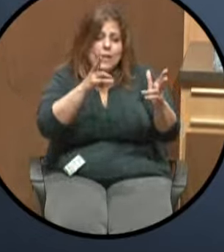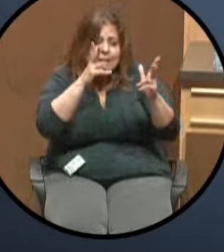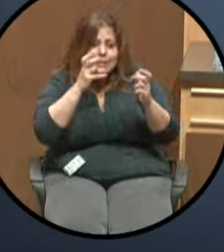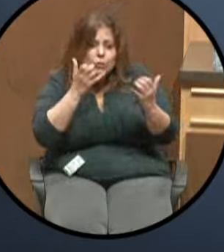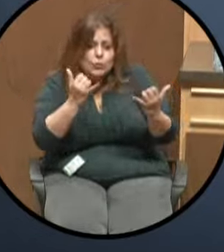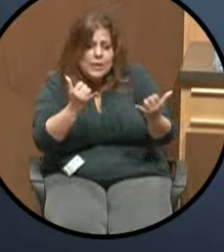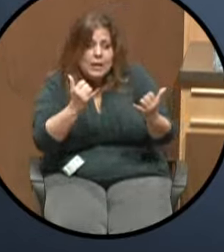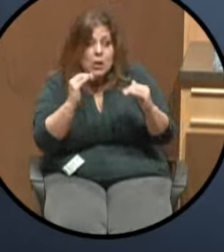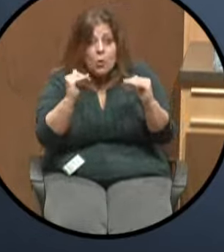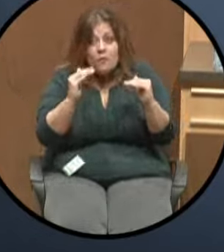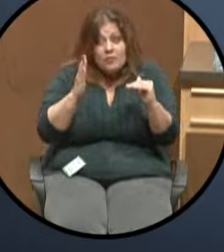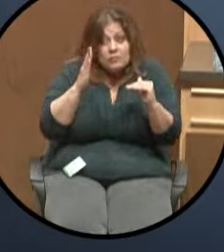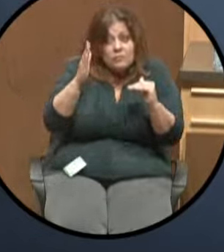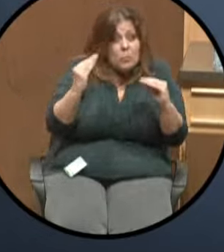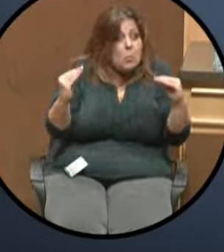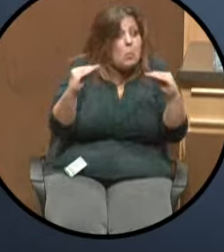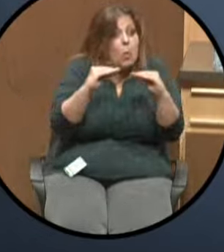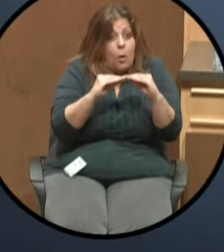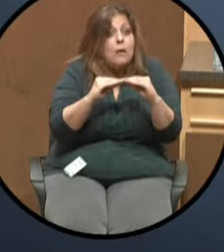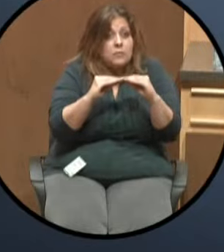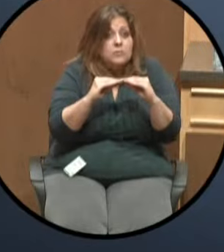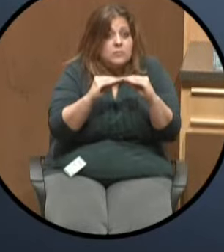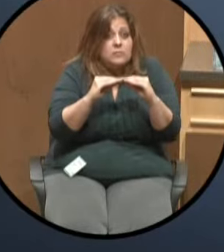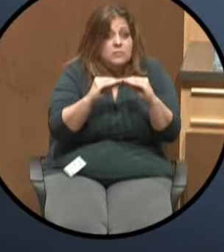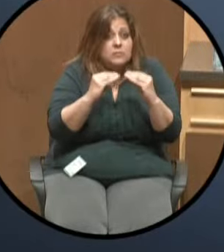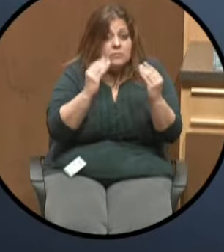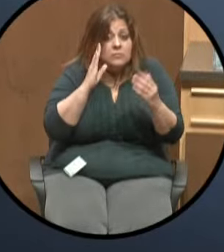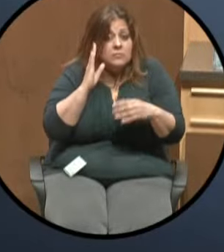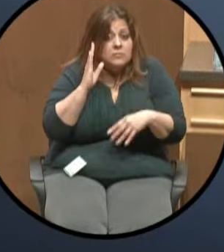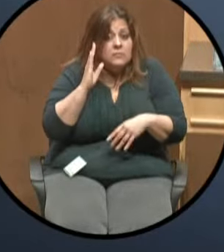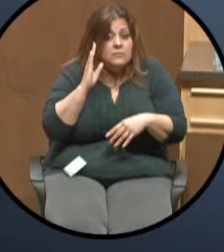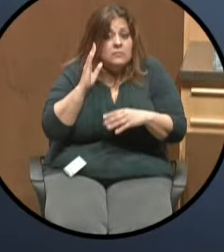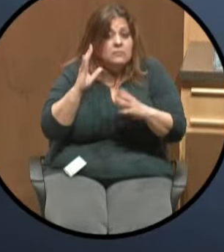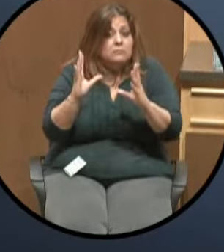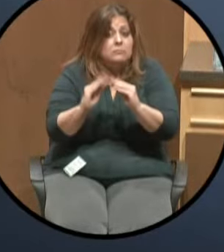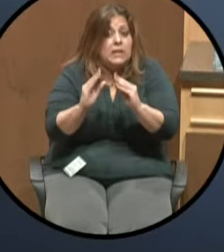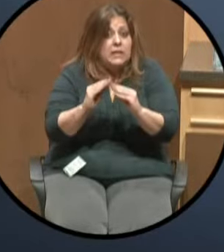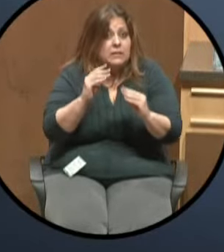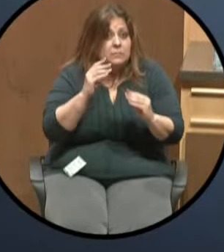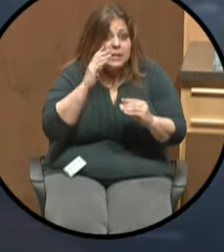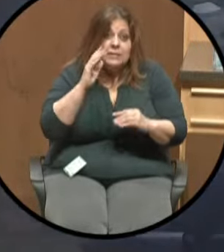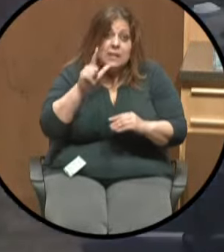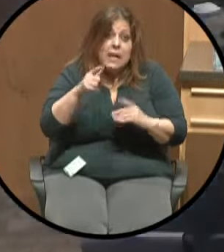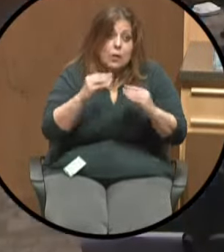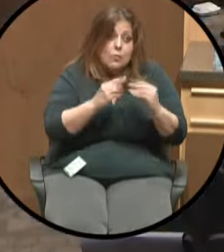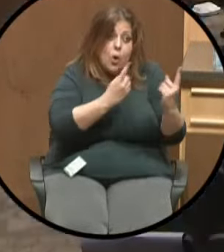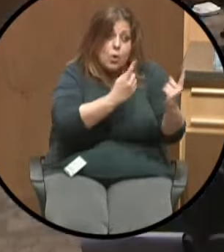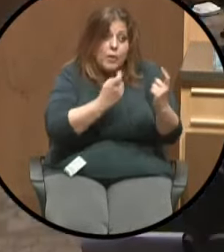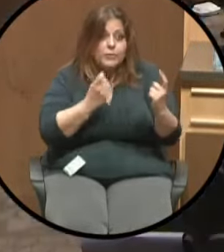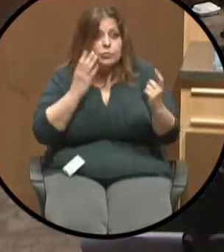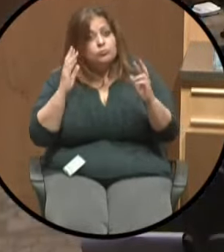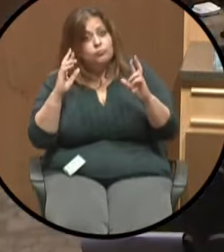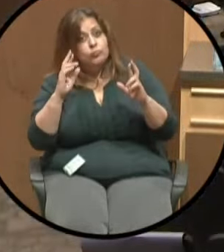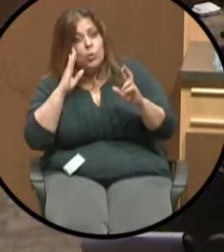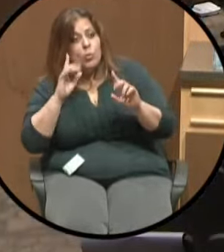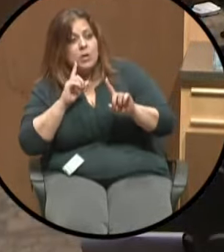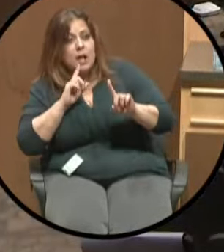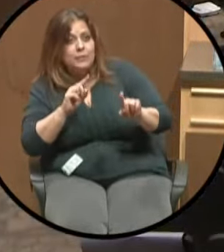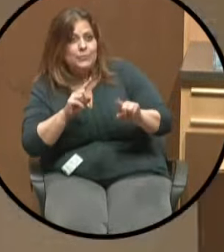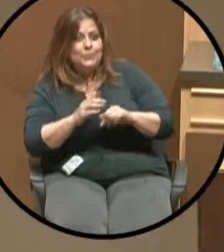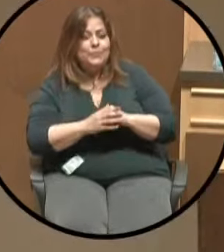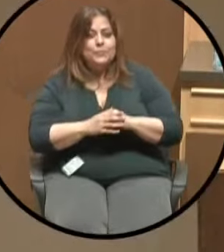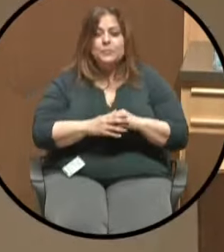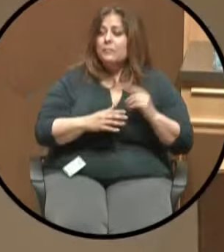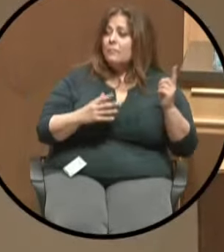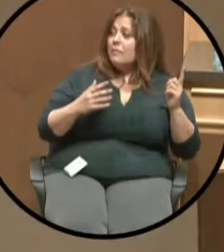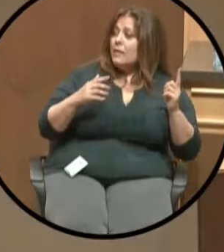have more of these in the future to answer any questions that might come up later. Well said. Thank you, Dr. Muszynski. We allowed